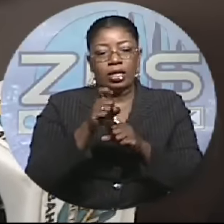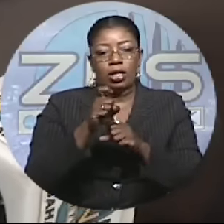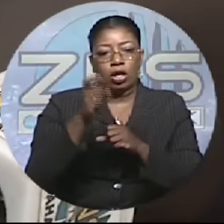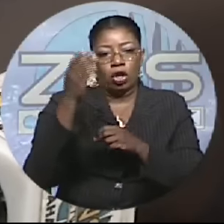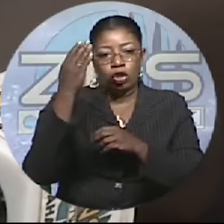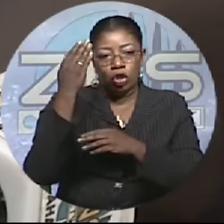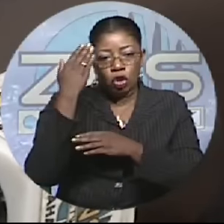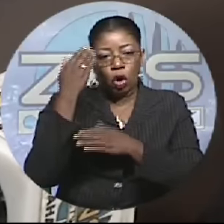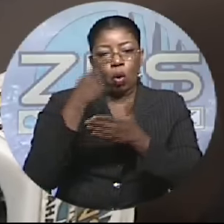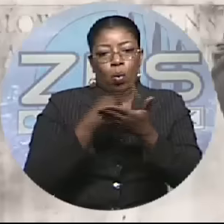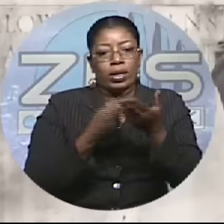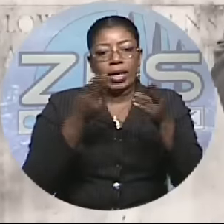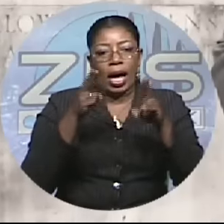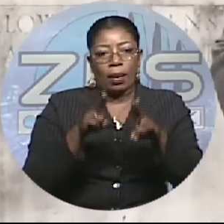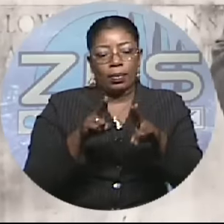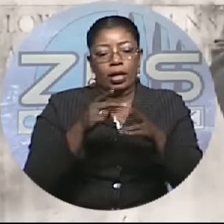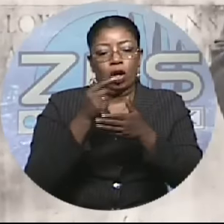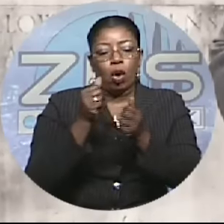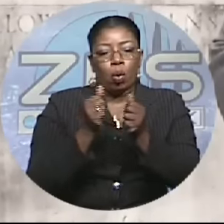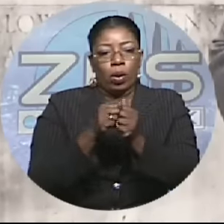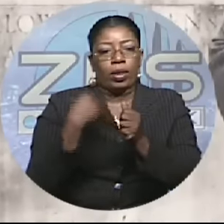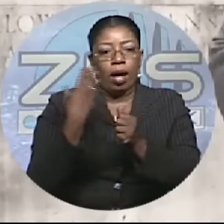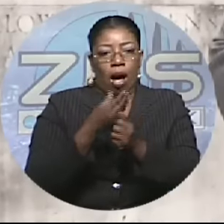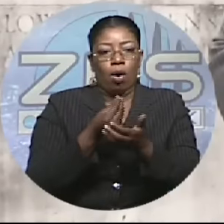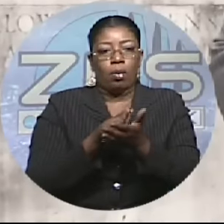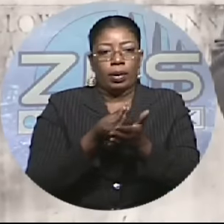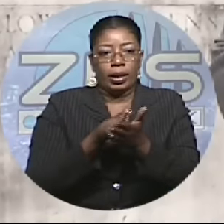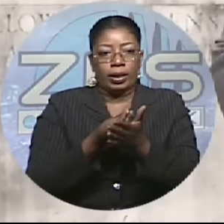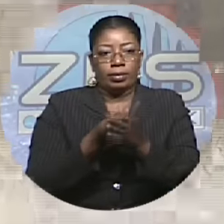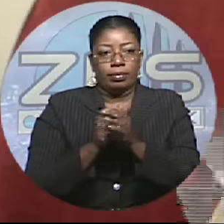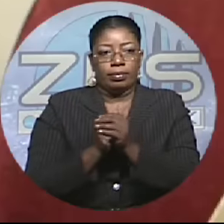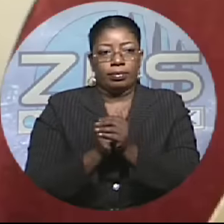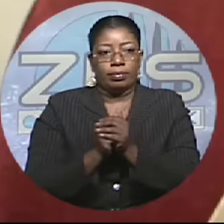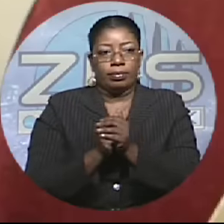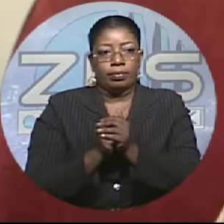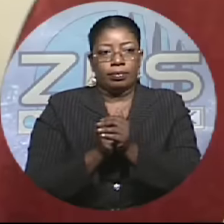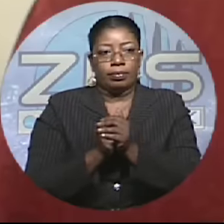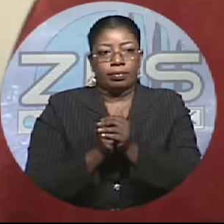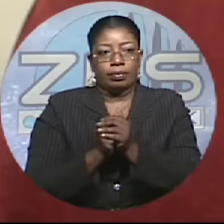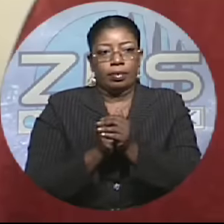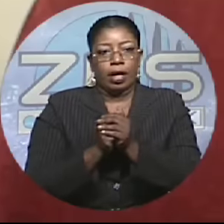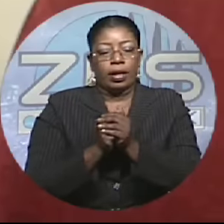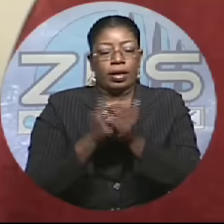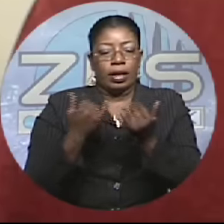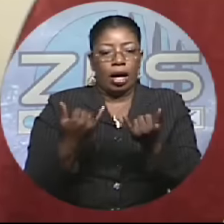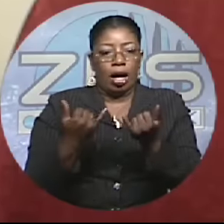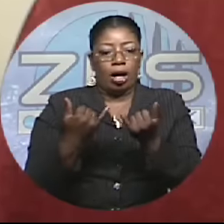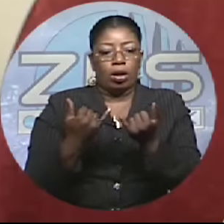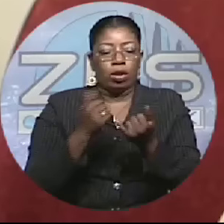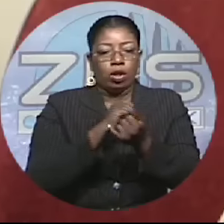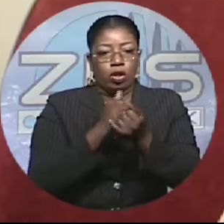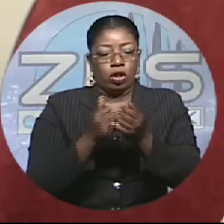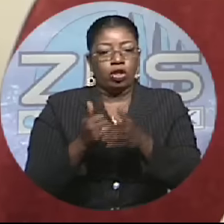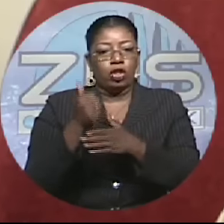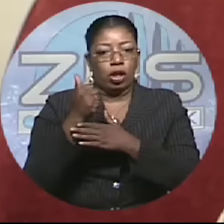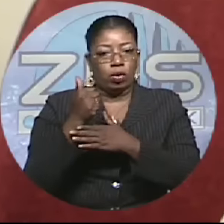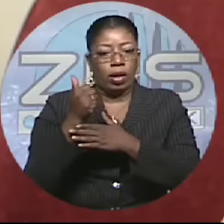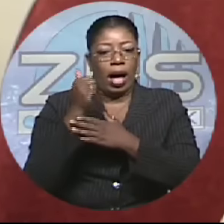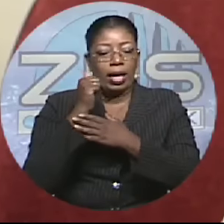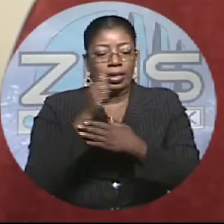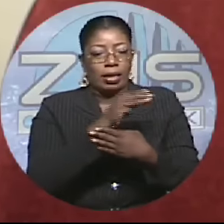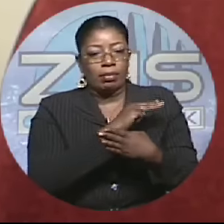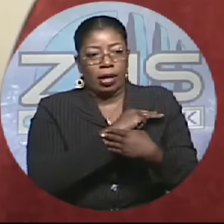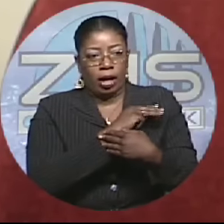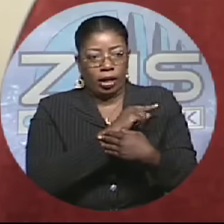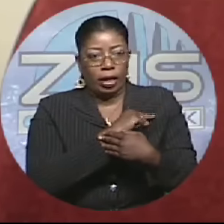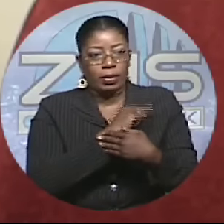is happening with our money. Clint Watson, ZNS Network News. Attorney General and Minister of Legal Affairs, Senator the Honorable Alison